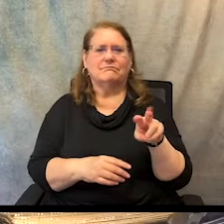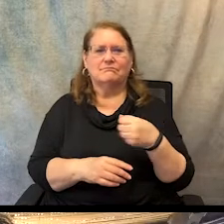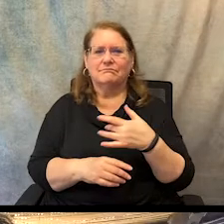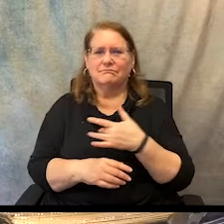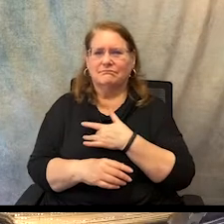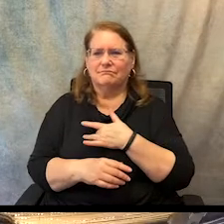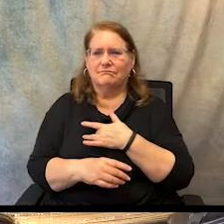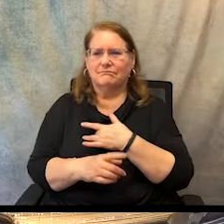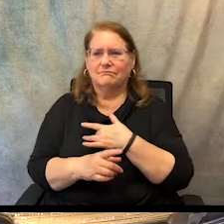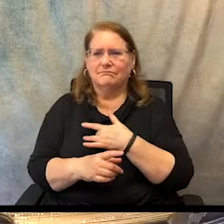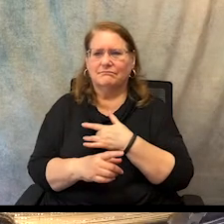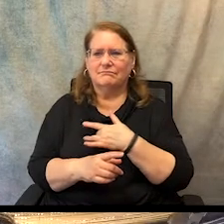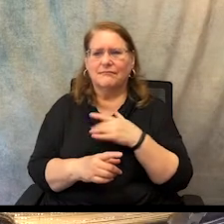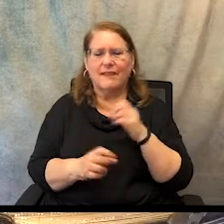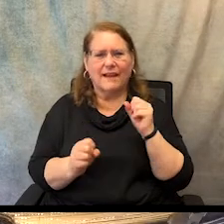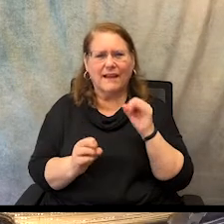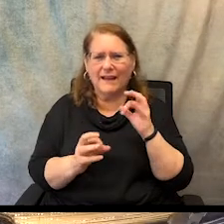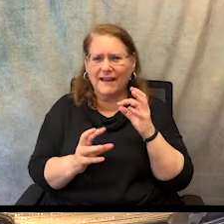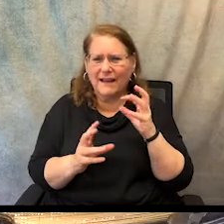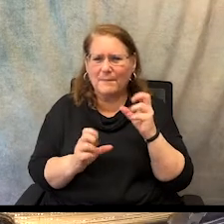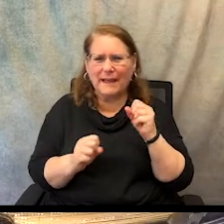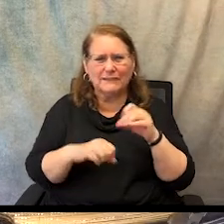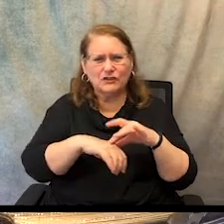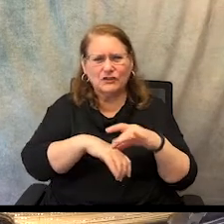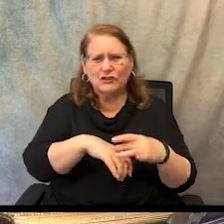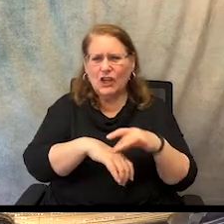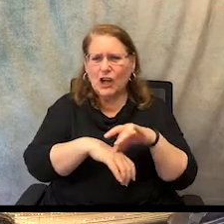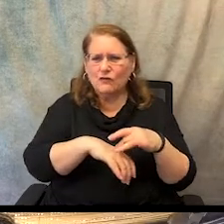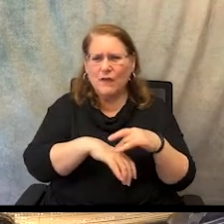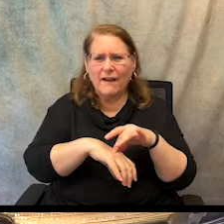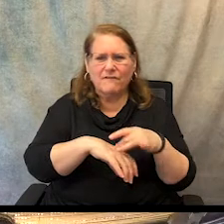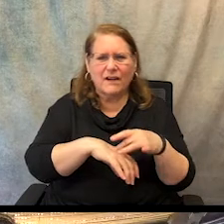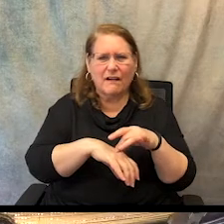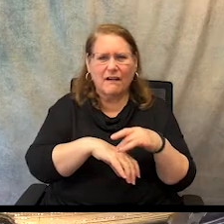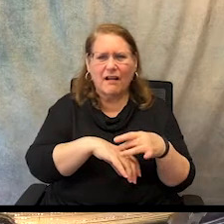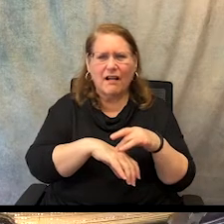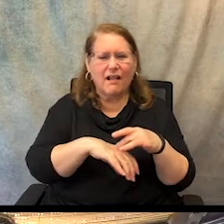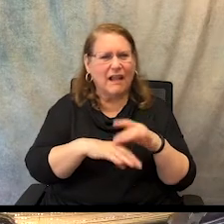I was watching, which is the amazing geographical